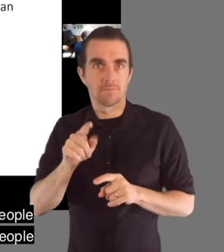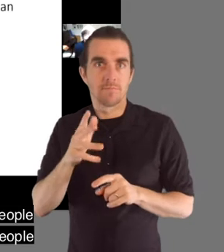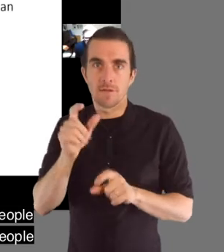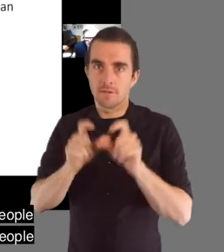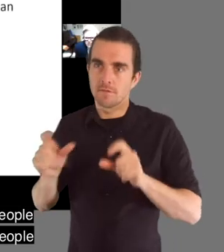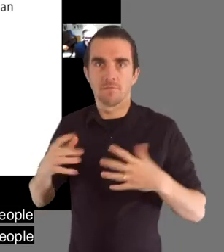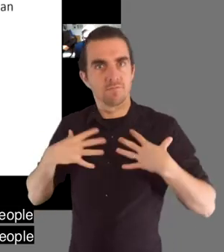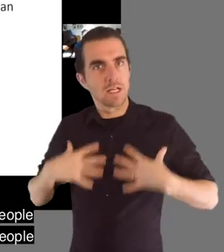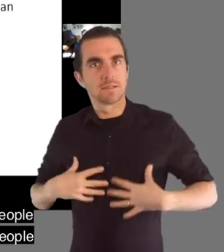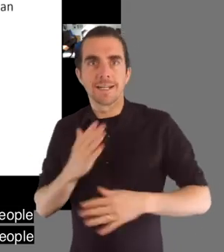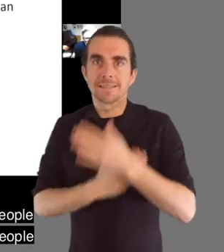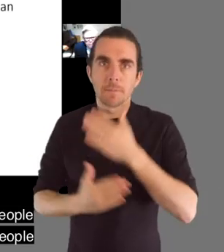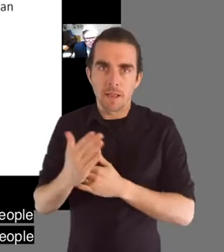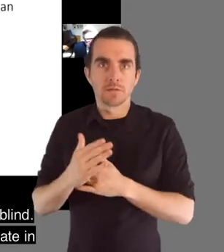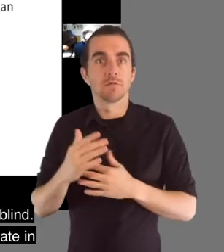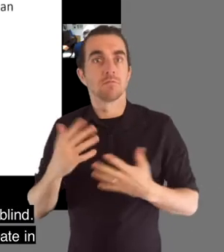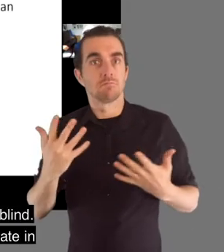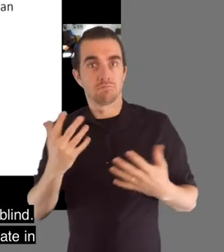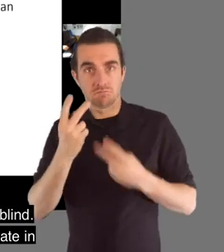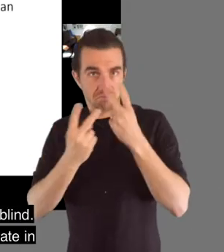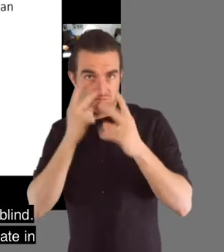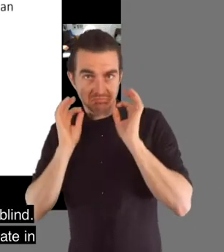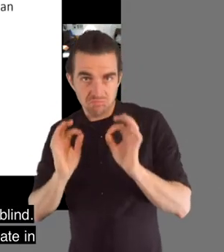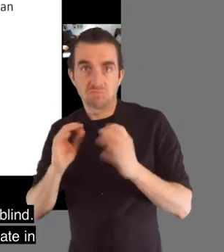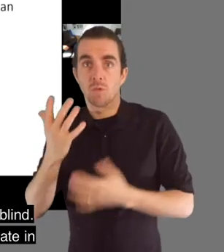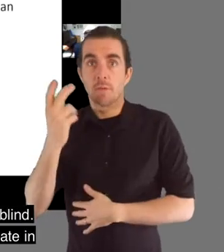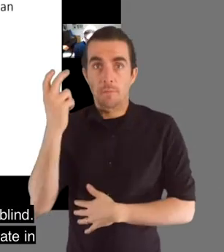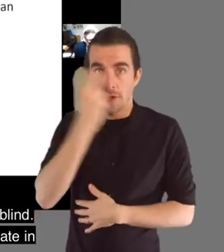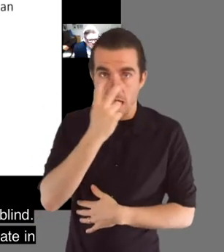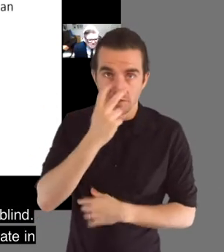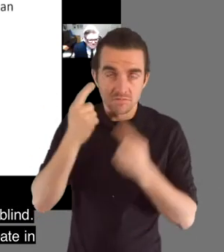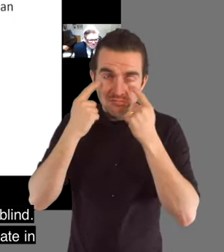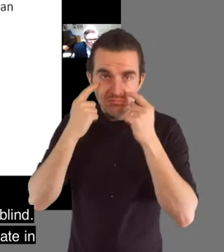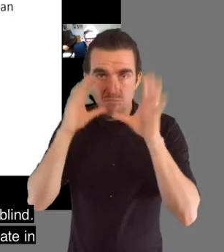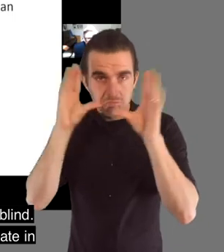say, physical disabilities, people who are just visually impaired or blind.